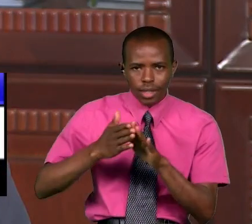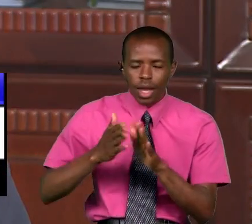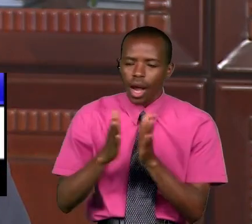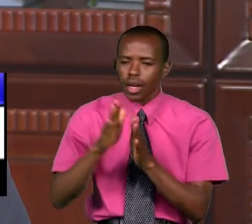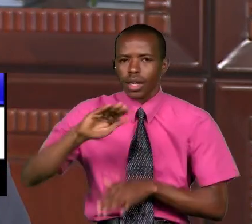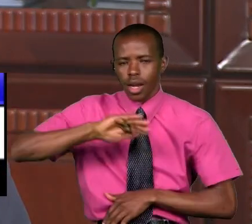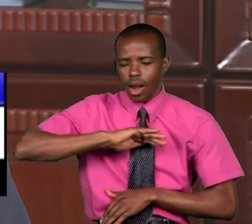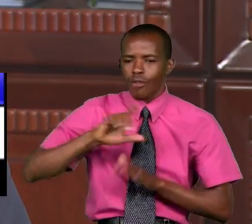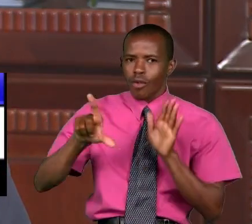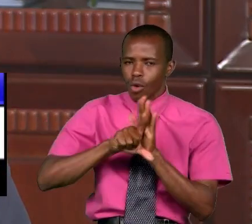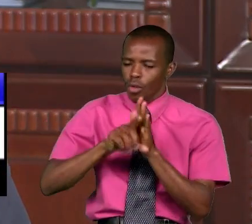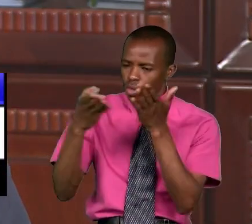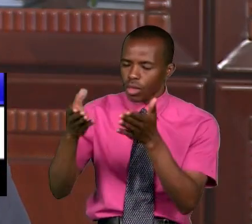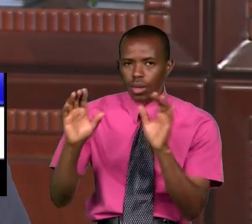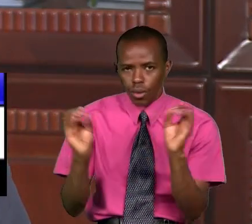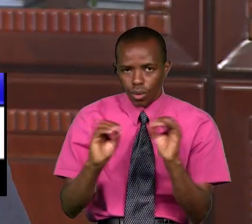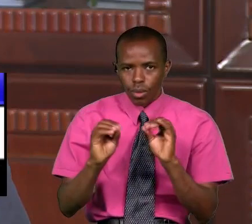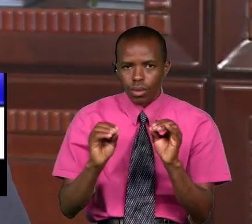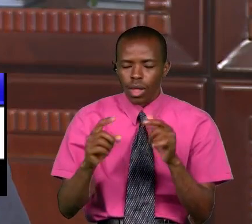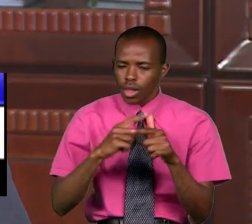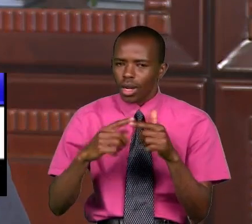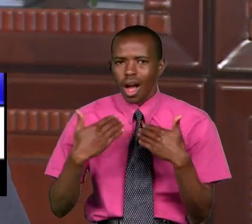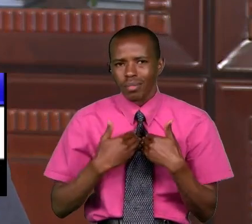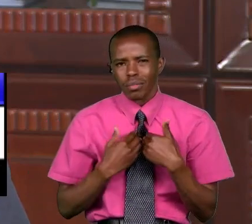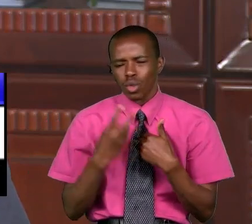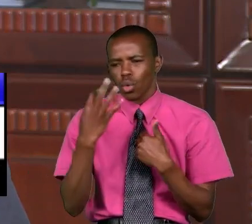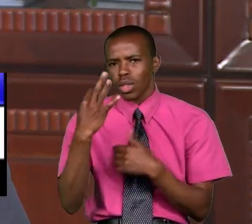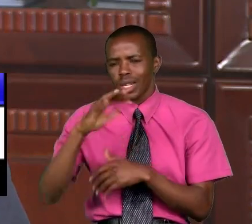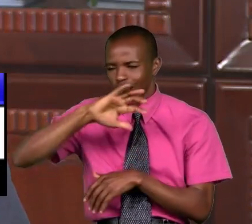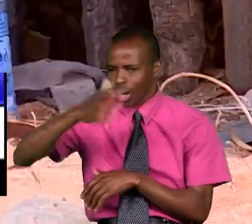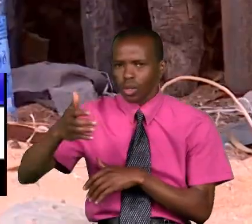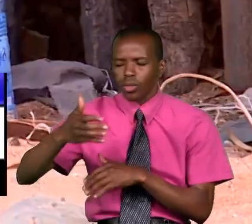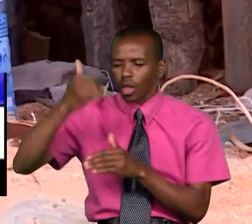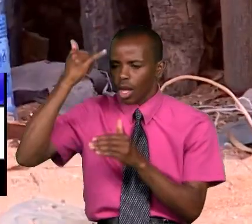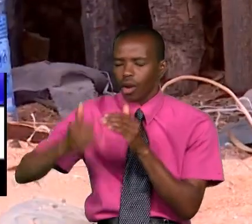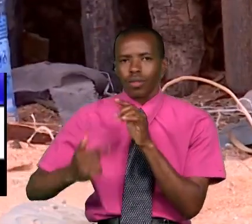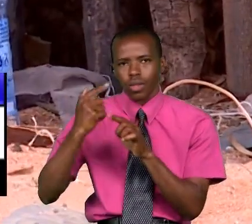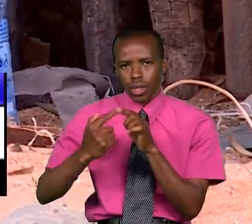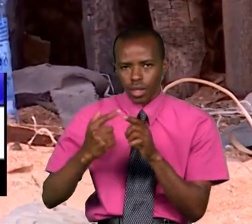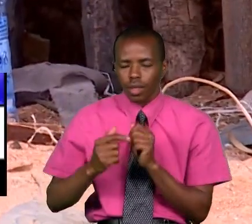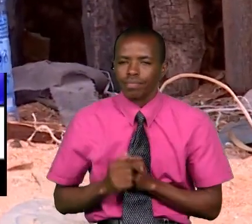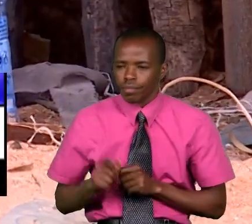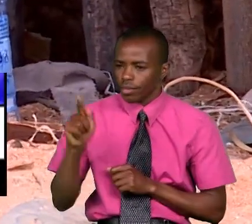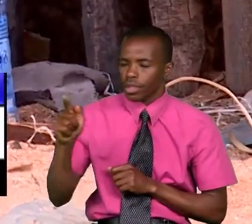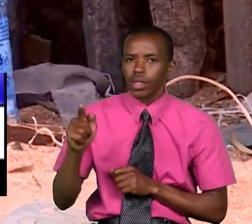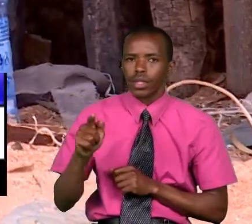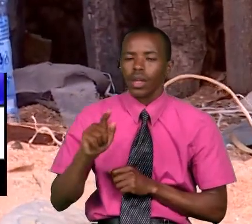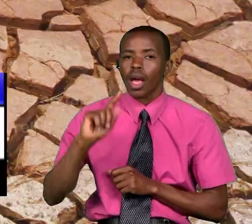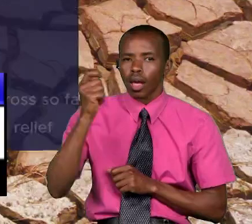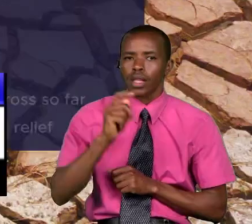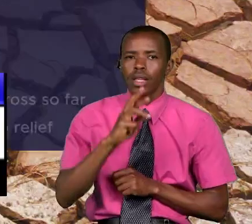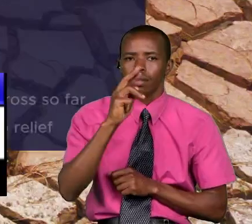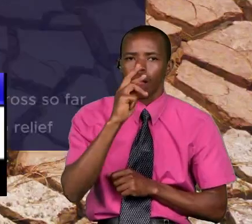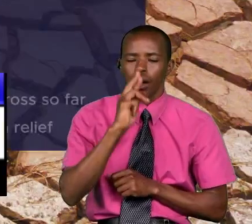enough measures are not put in place, then we could have up to even 23 counties by the end of the year. According to Dr. Asha, Kenya Red